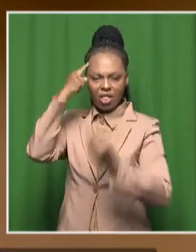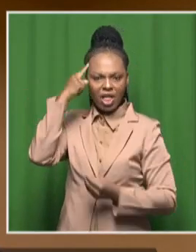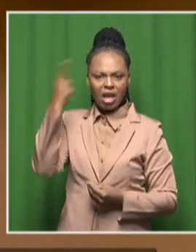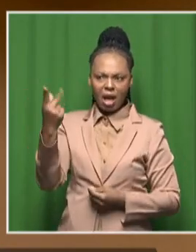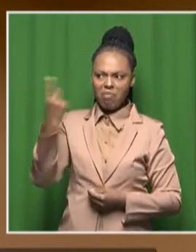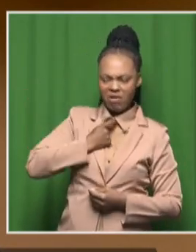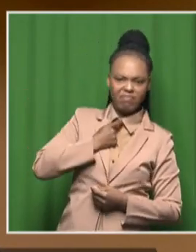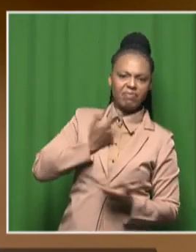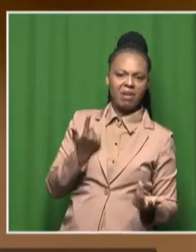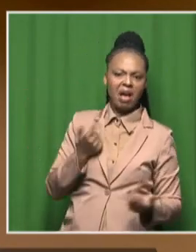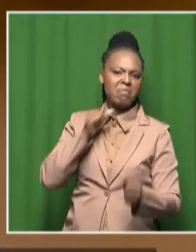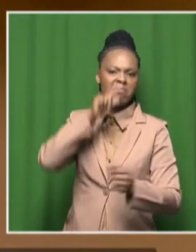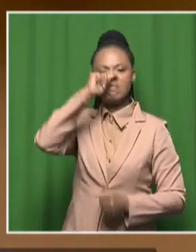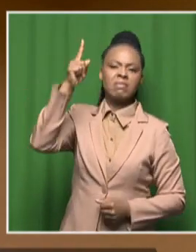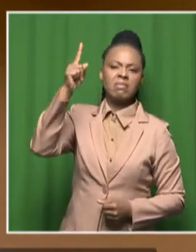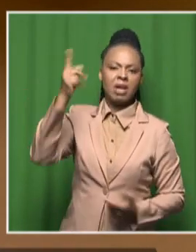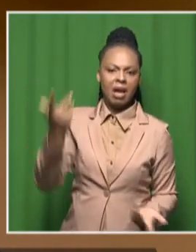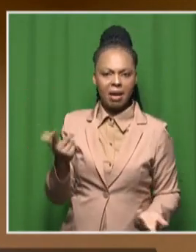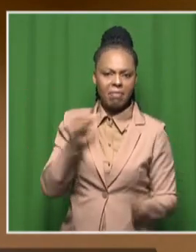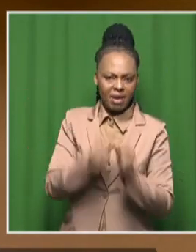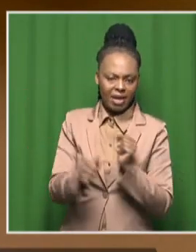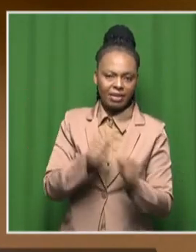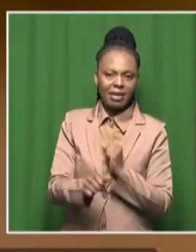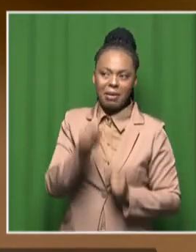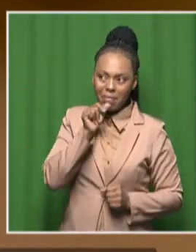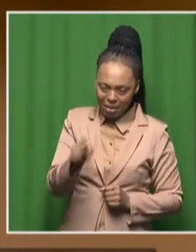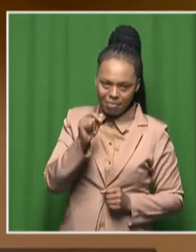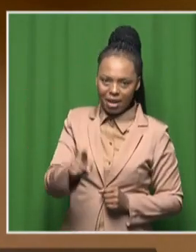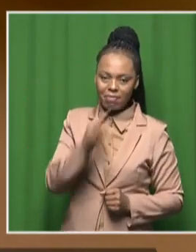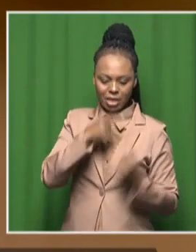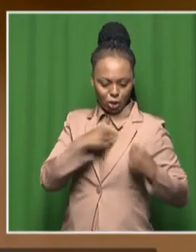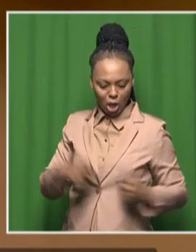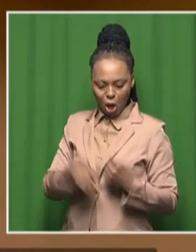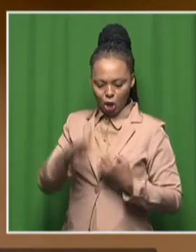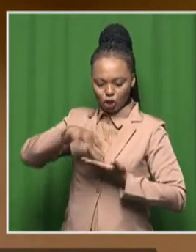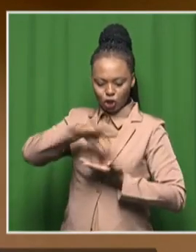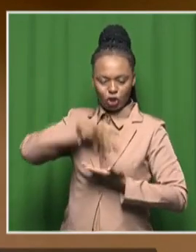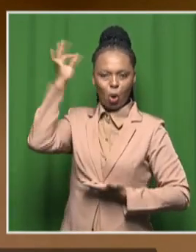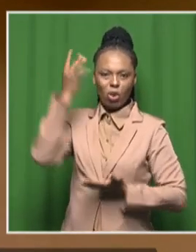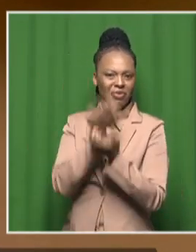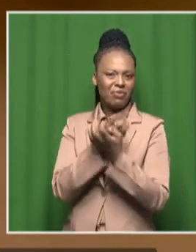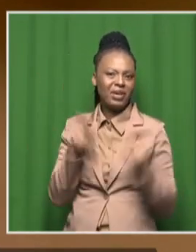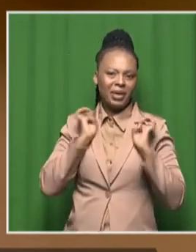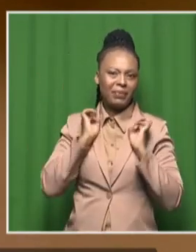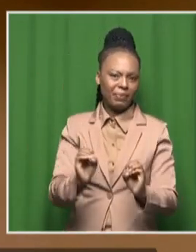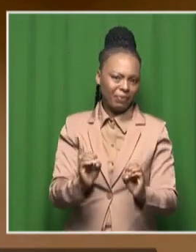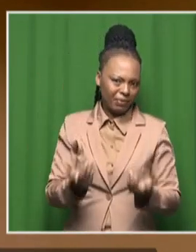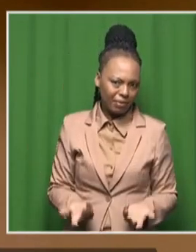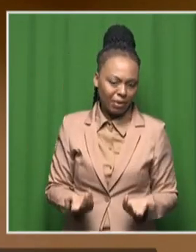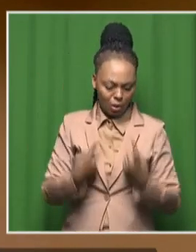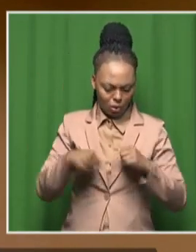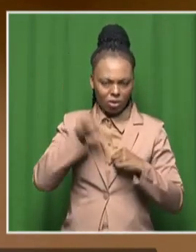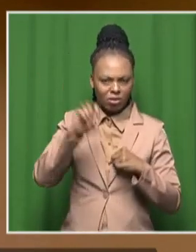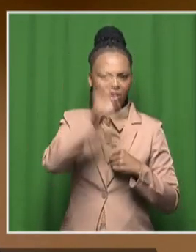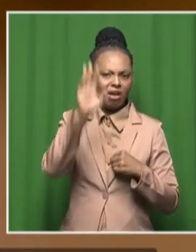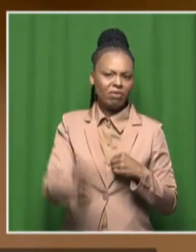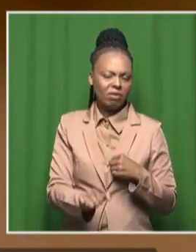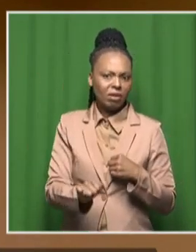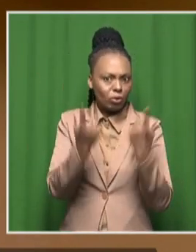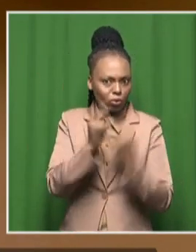That is a sign of an unliberated soul. So what I would urge South Africans to do and